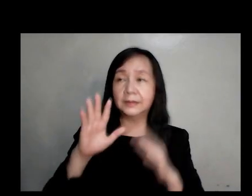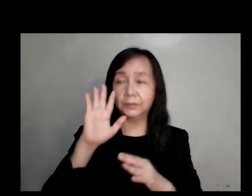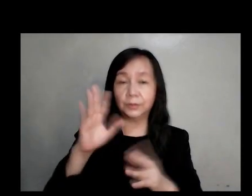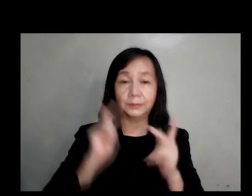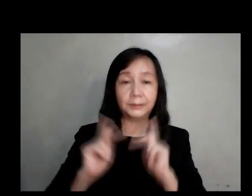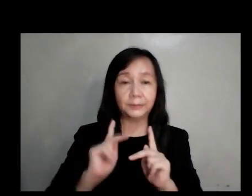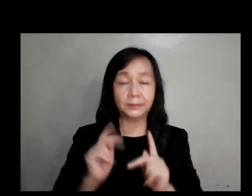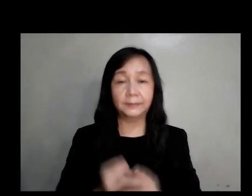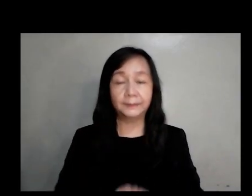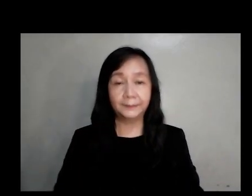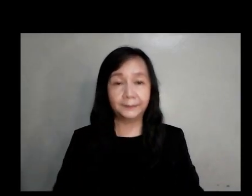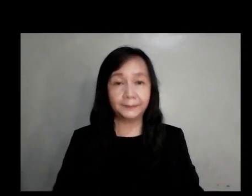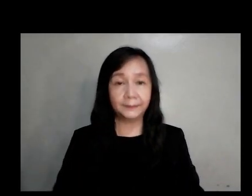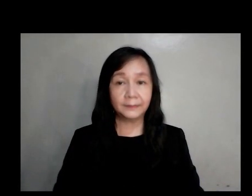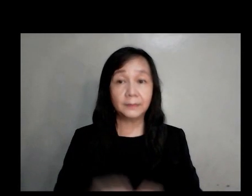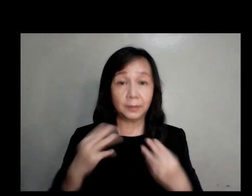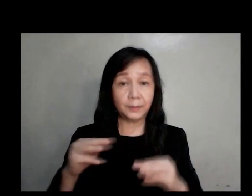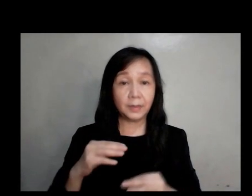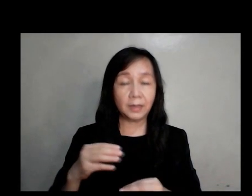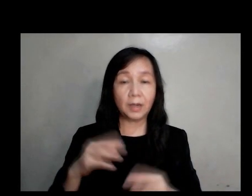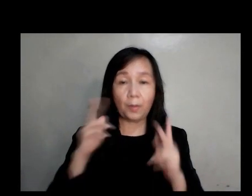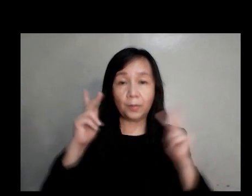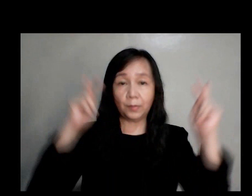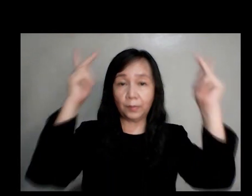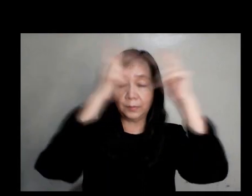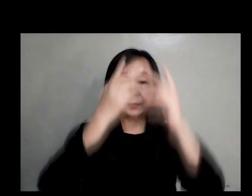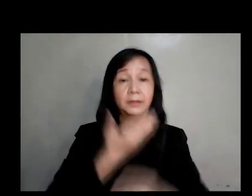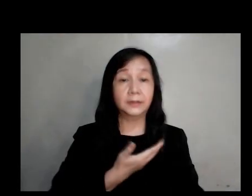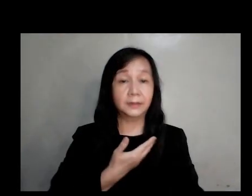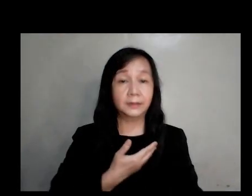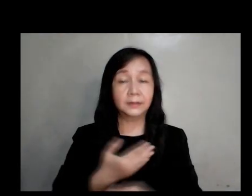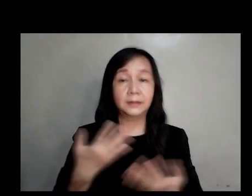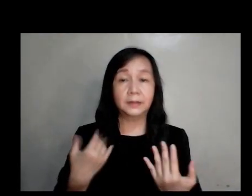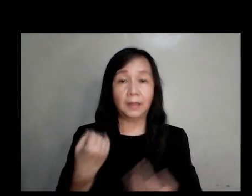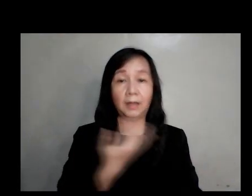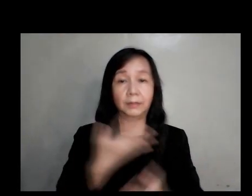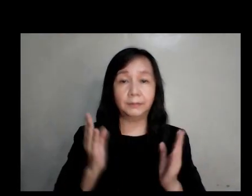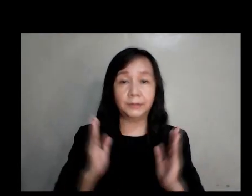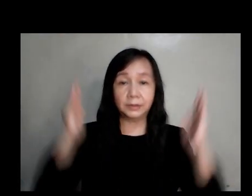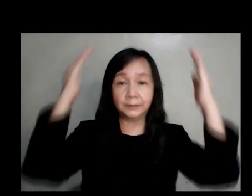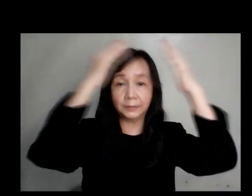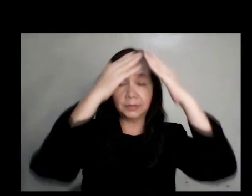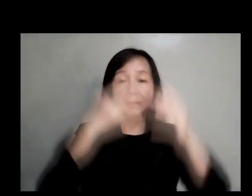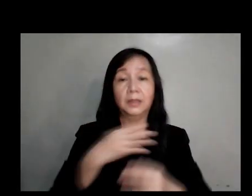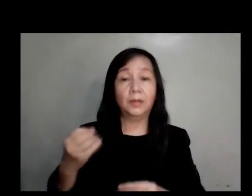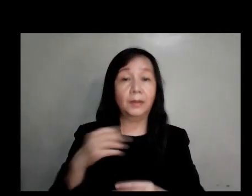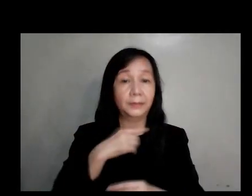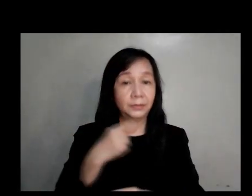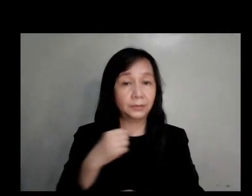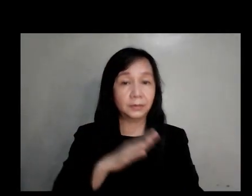Lord, listen to your people. May our Holy Father Pope Francis, our bishops,